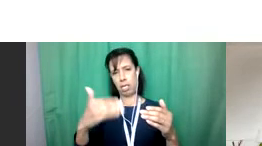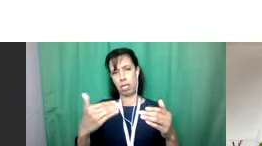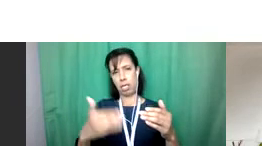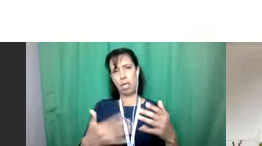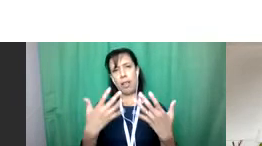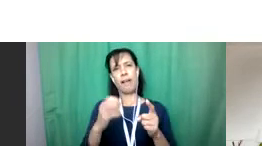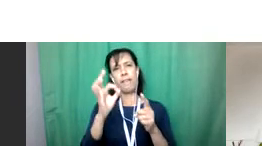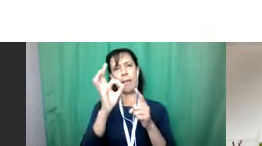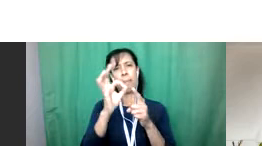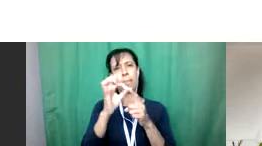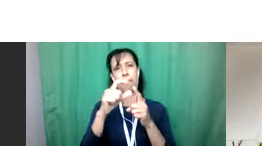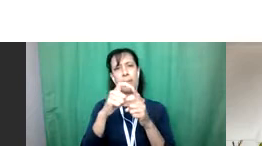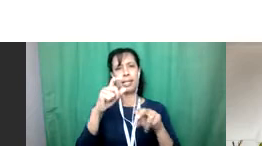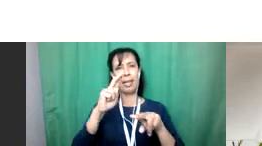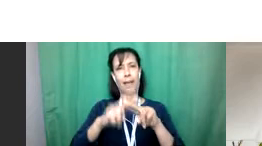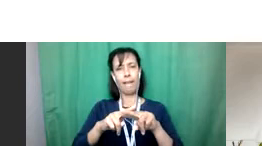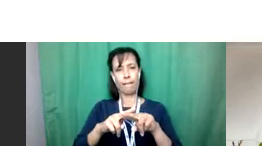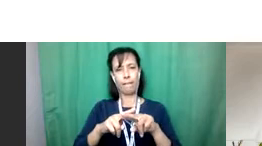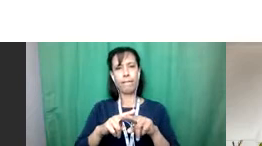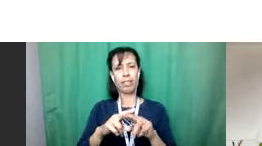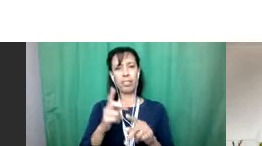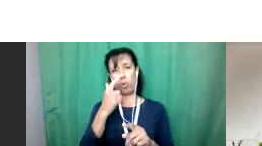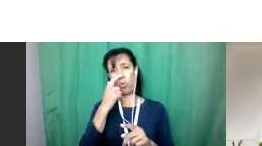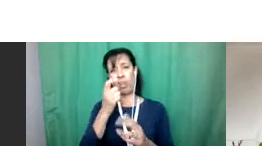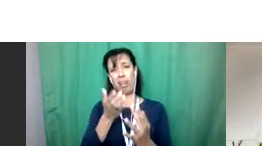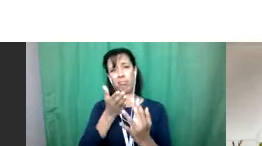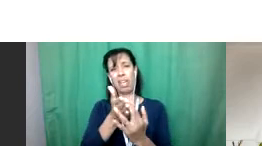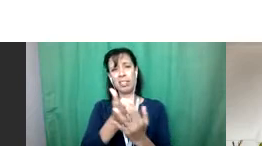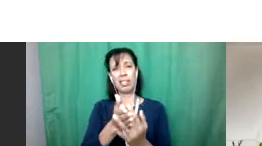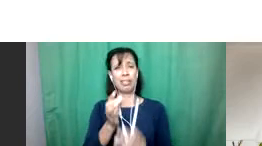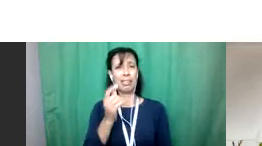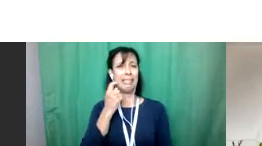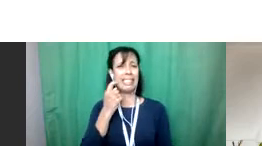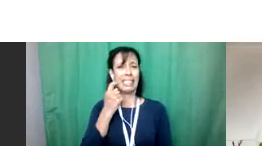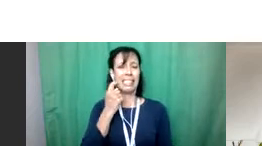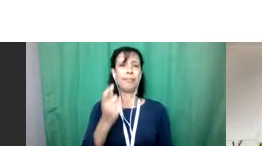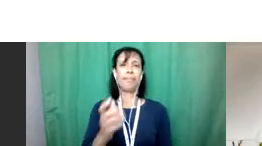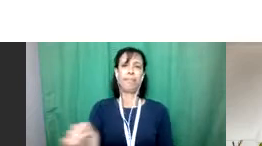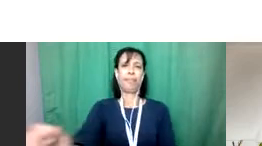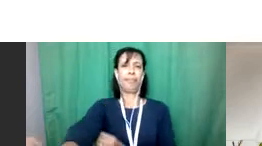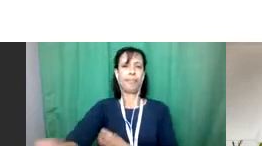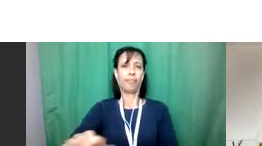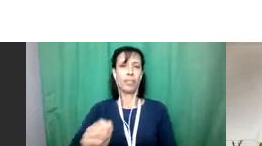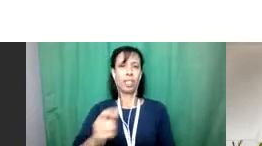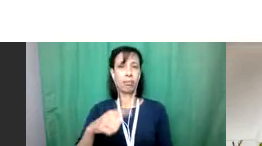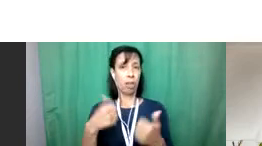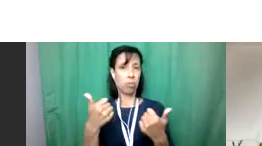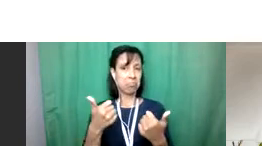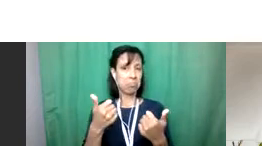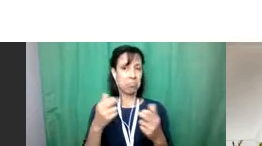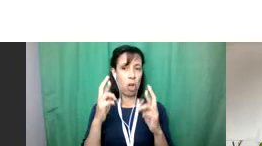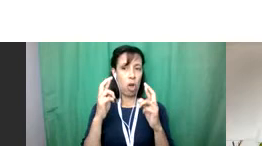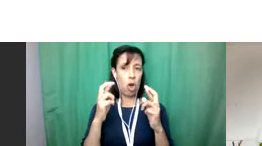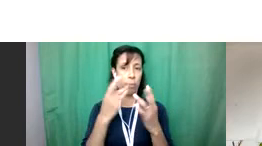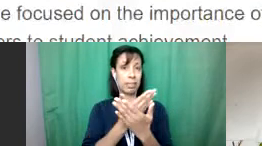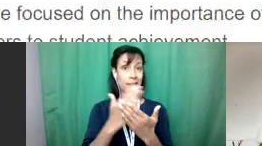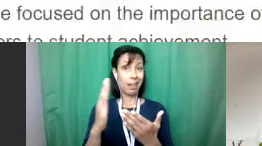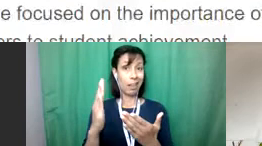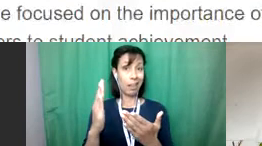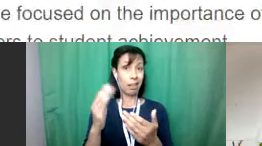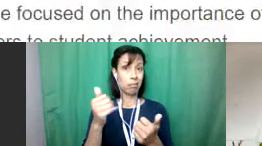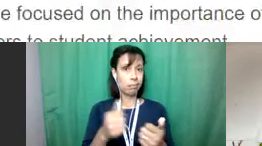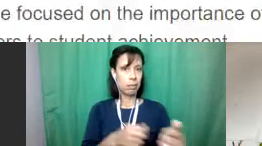So I can access these really simply. Okay. That makes sense to everyone? Very straightforward. The other little